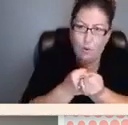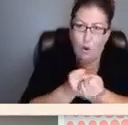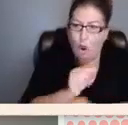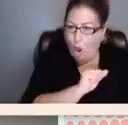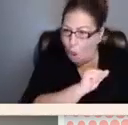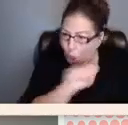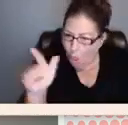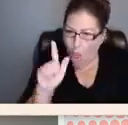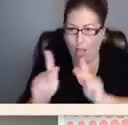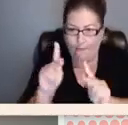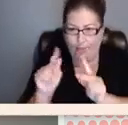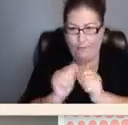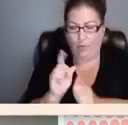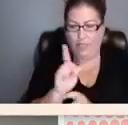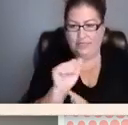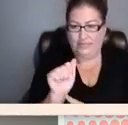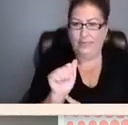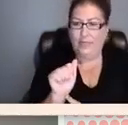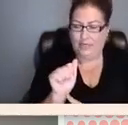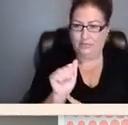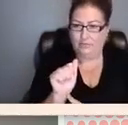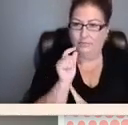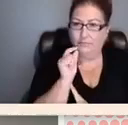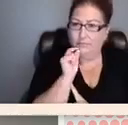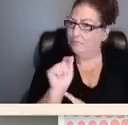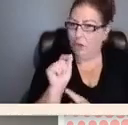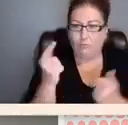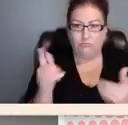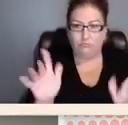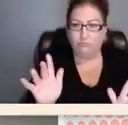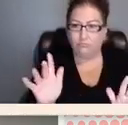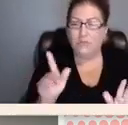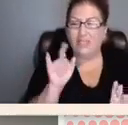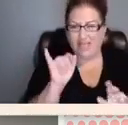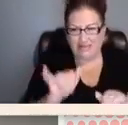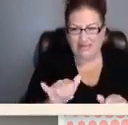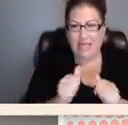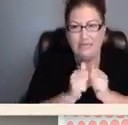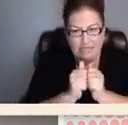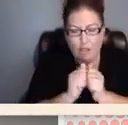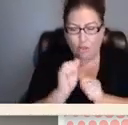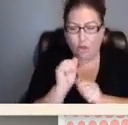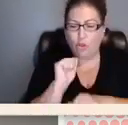with disabilities, and they stayed together the whole time.